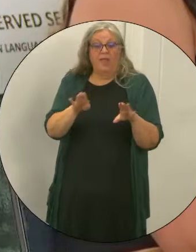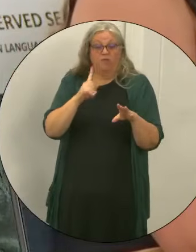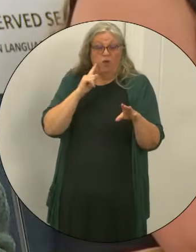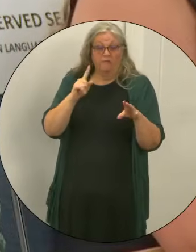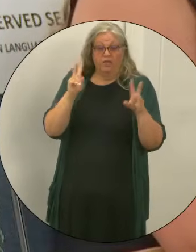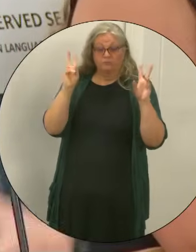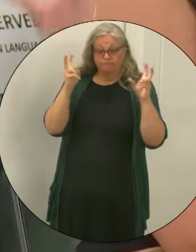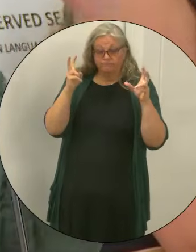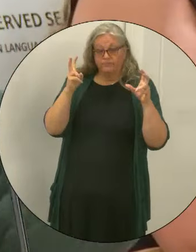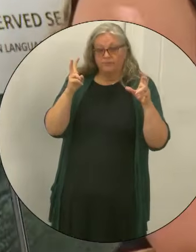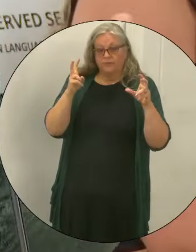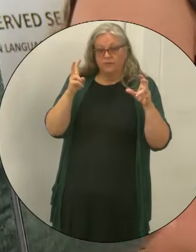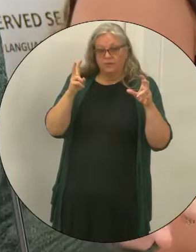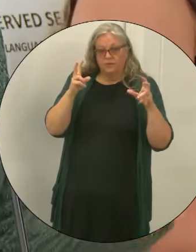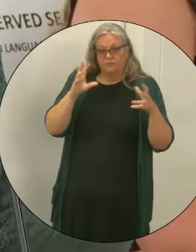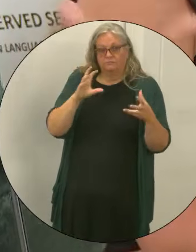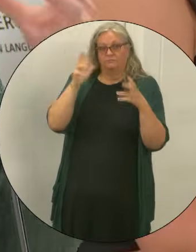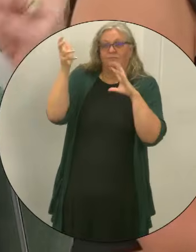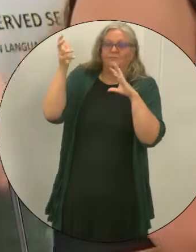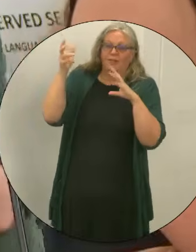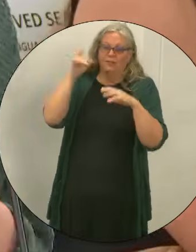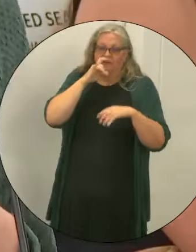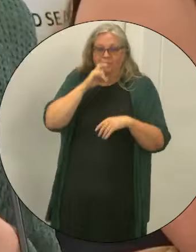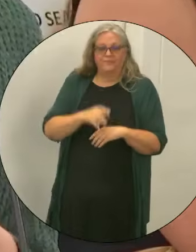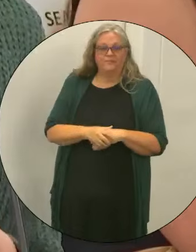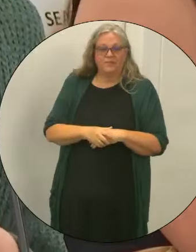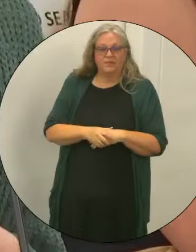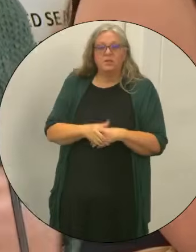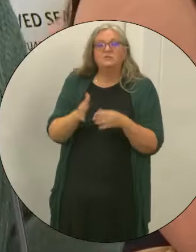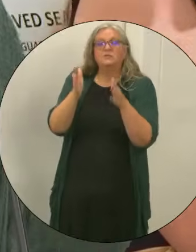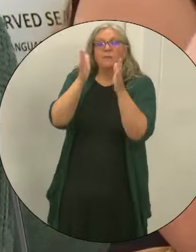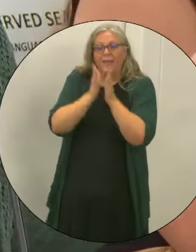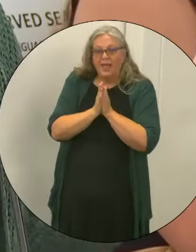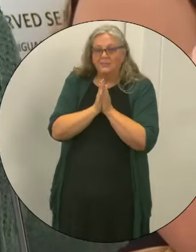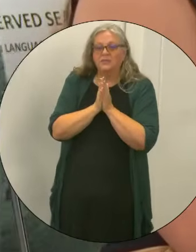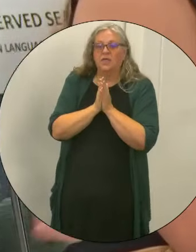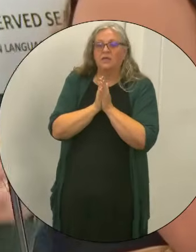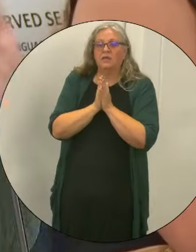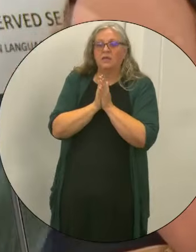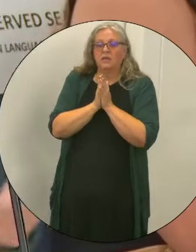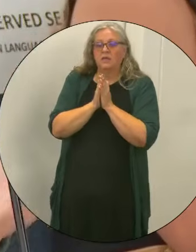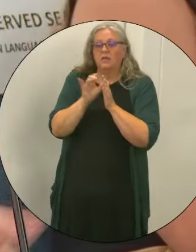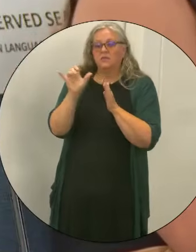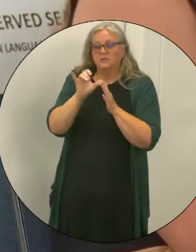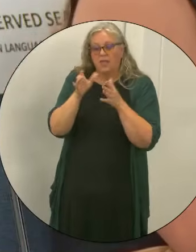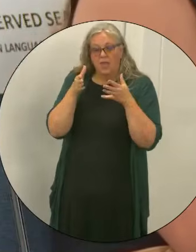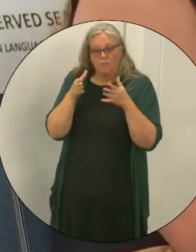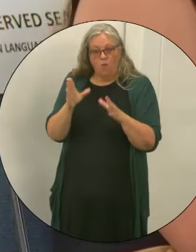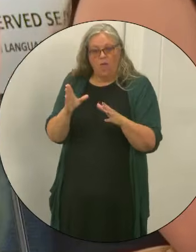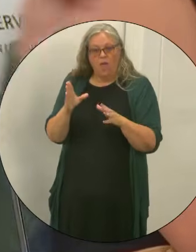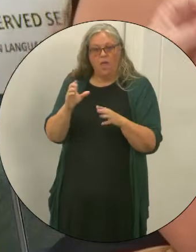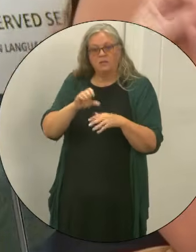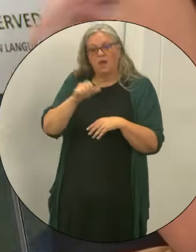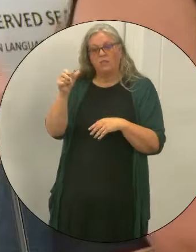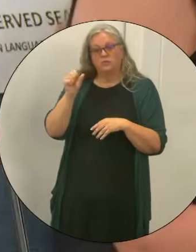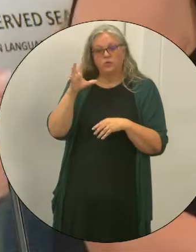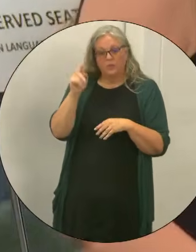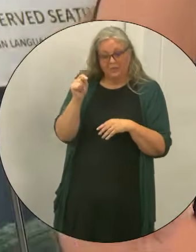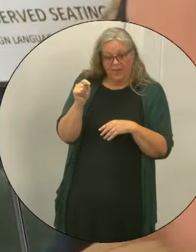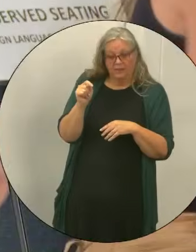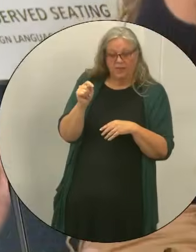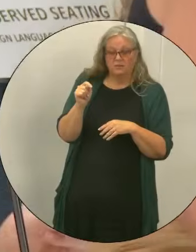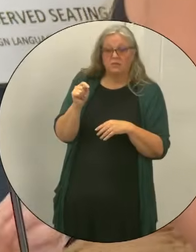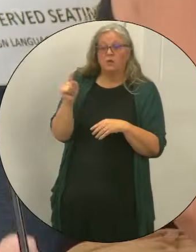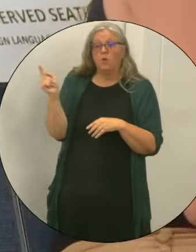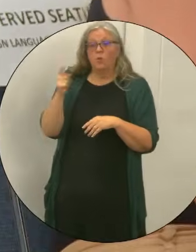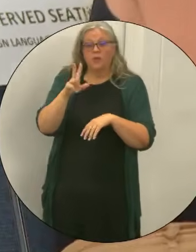broken child. So I'm asking, just the same way prior superintendents have gone to principals and made them not suspend